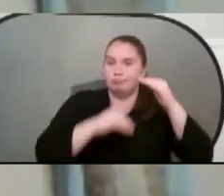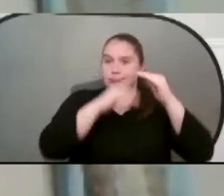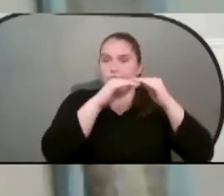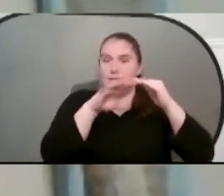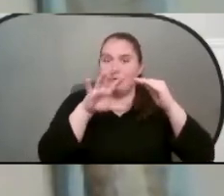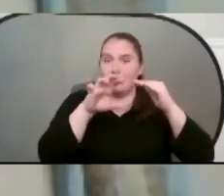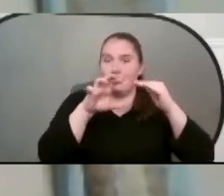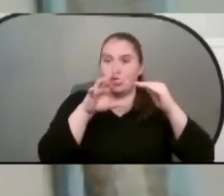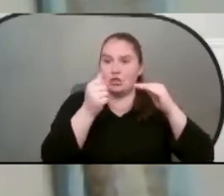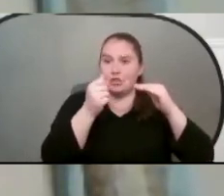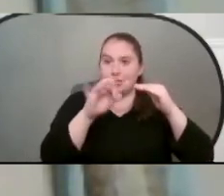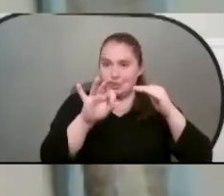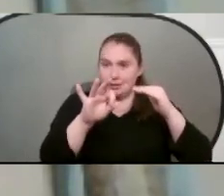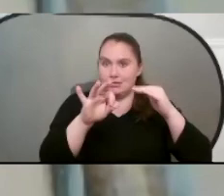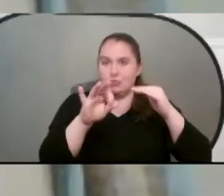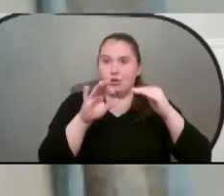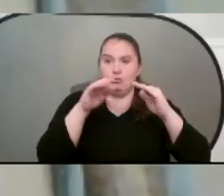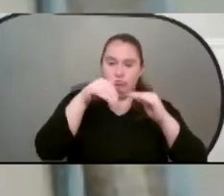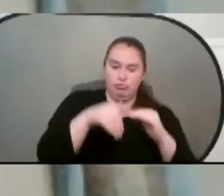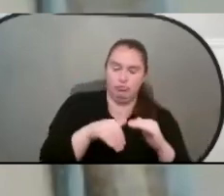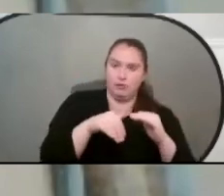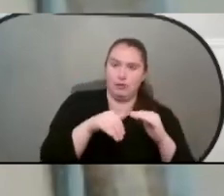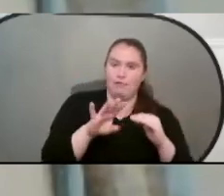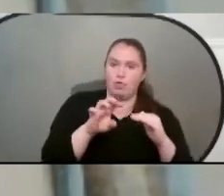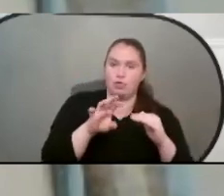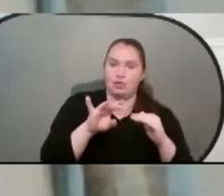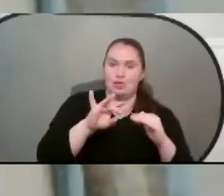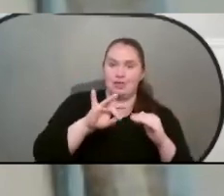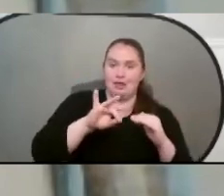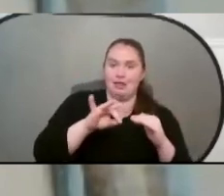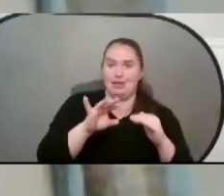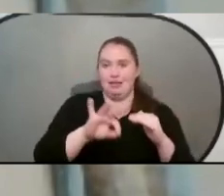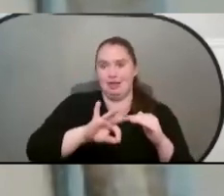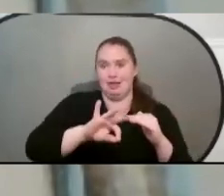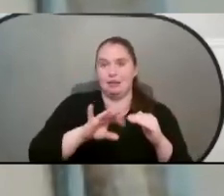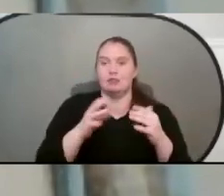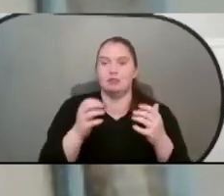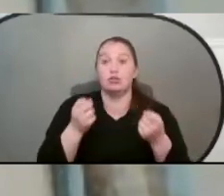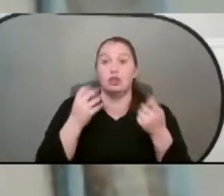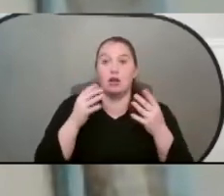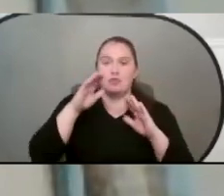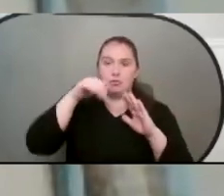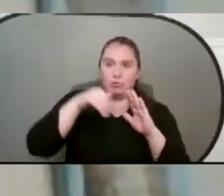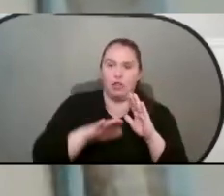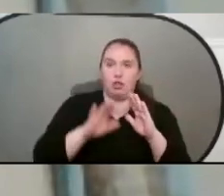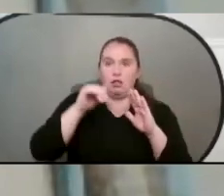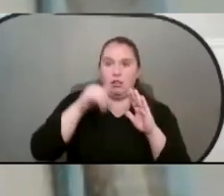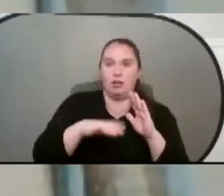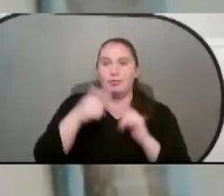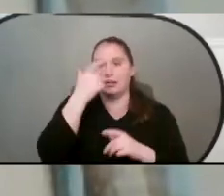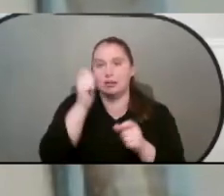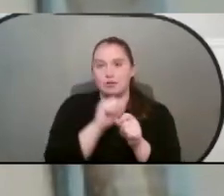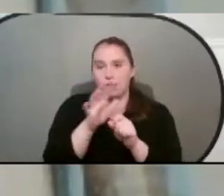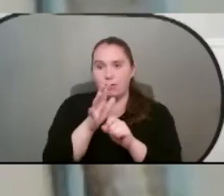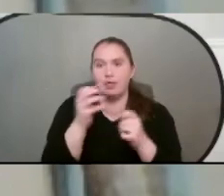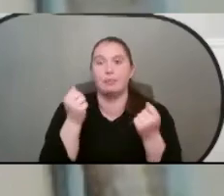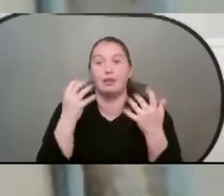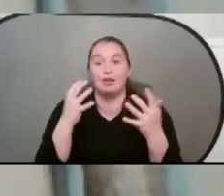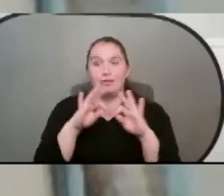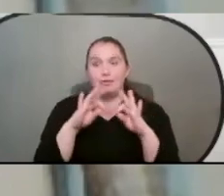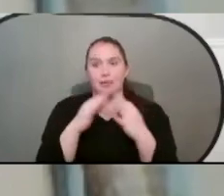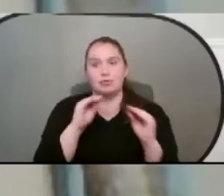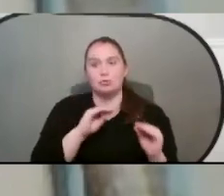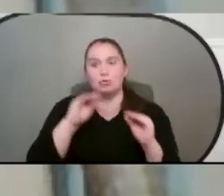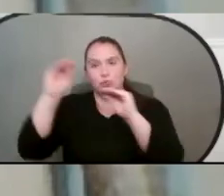519. We've gone down to 489. There's a lot of movement this year because of COVID. A lot of families have been